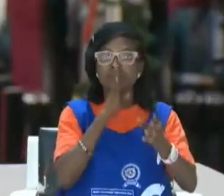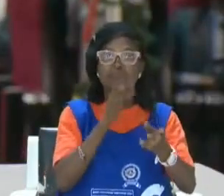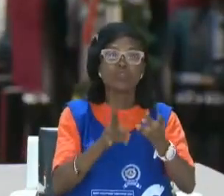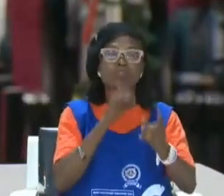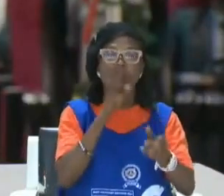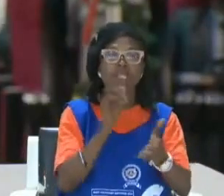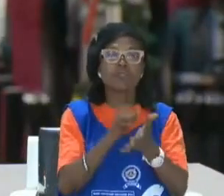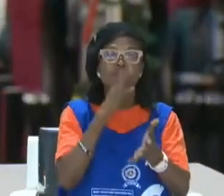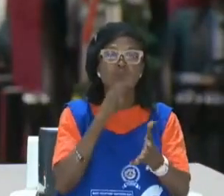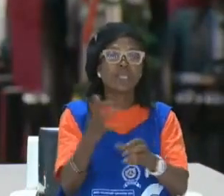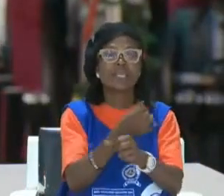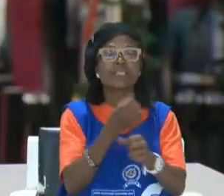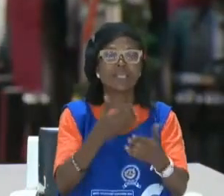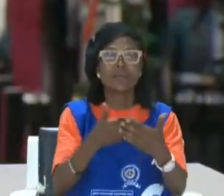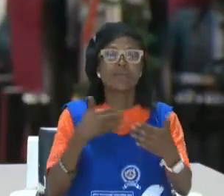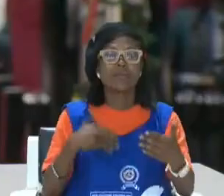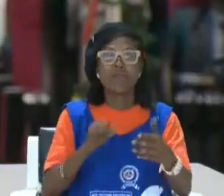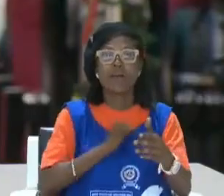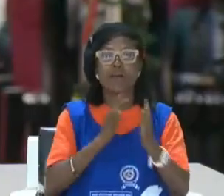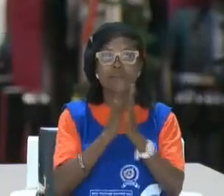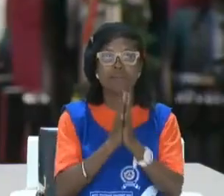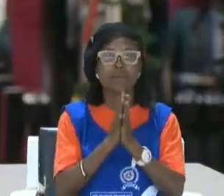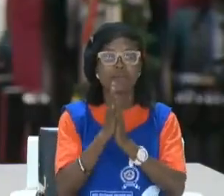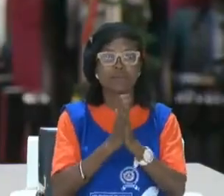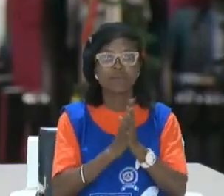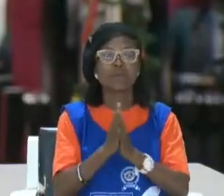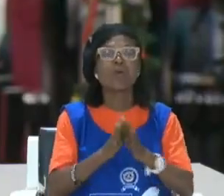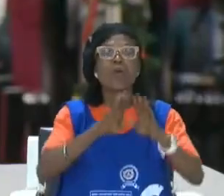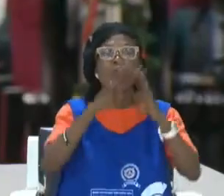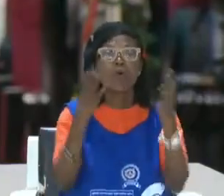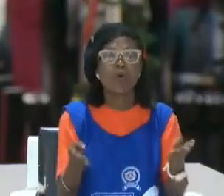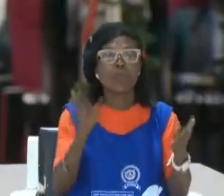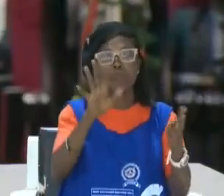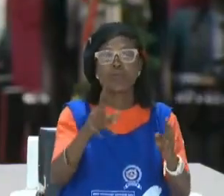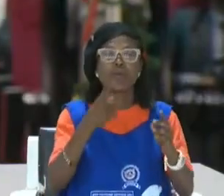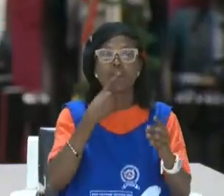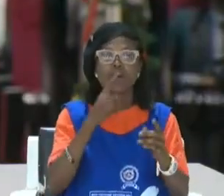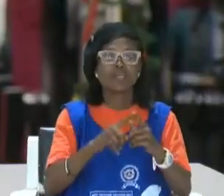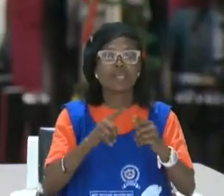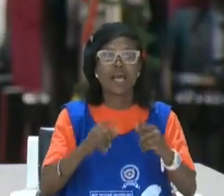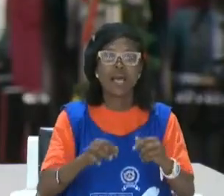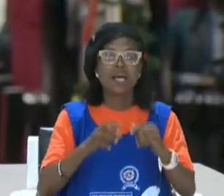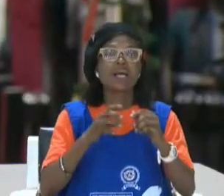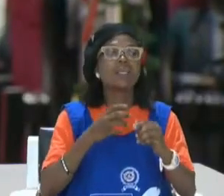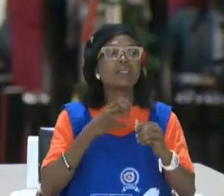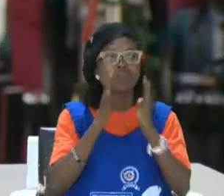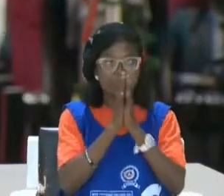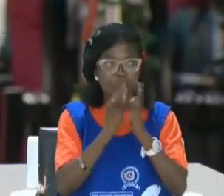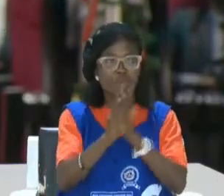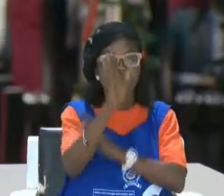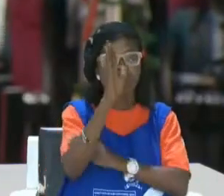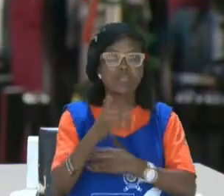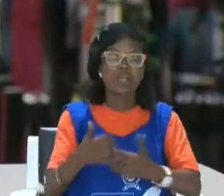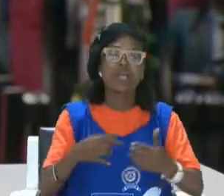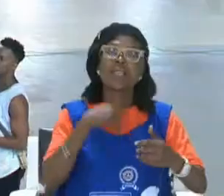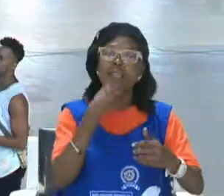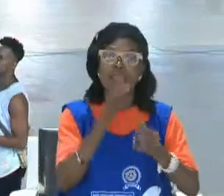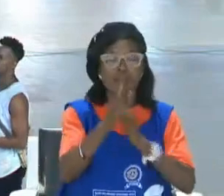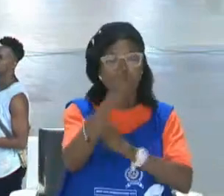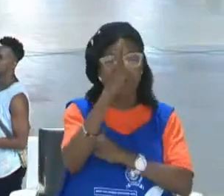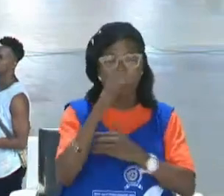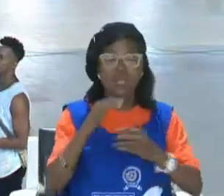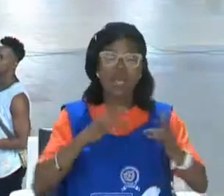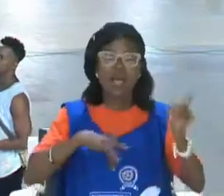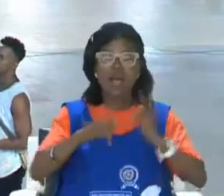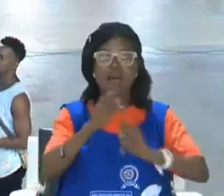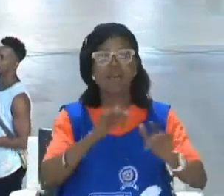you already in front, open your mouth and cry to the Almighty God and say, Father, have mercy on me.